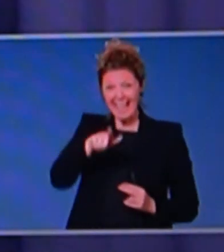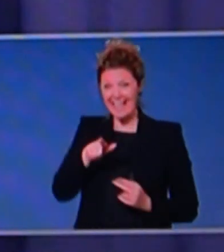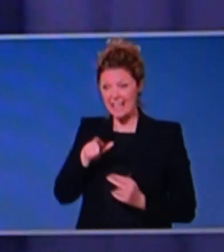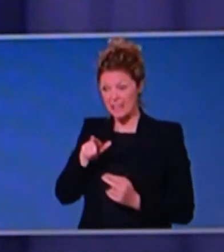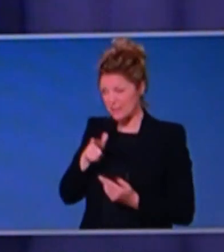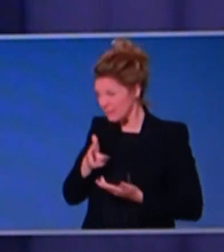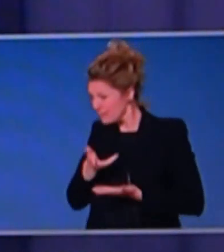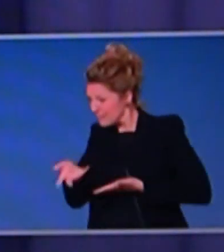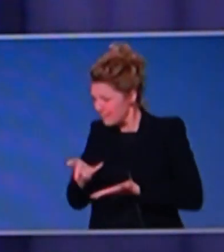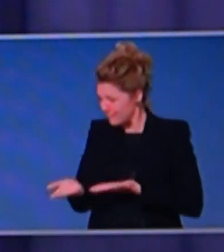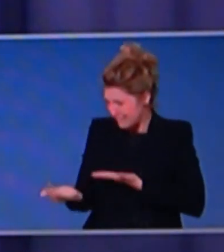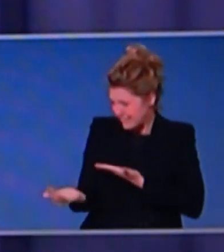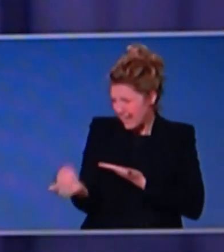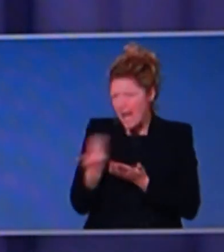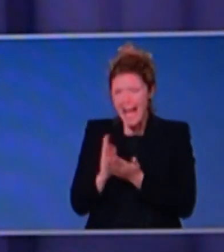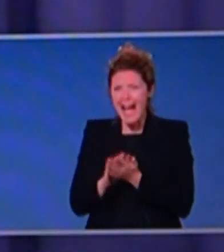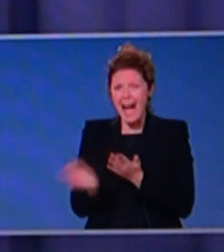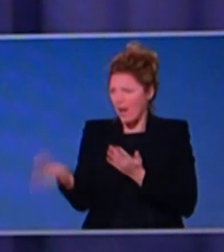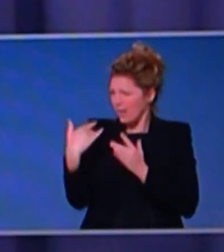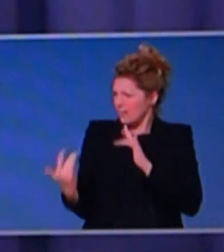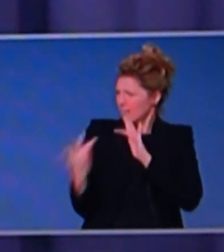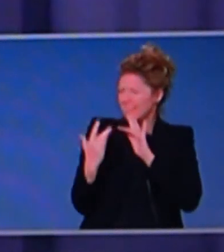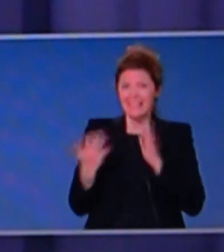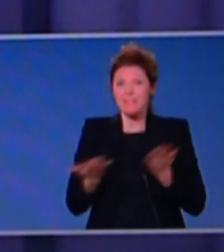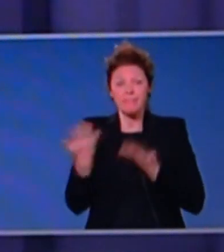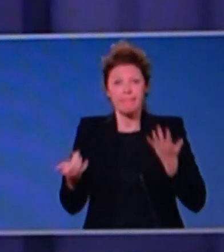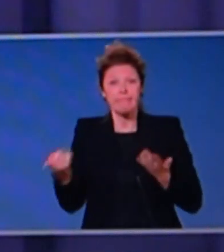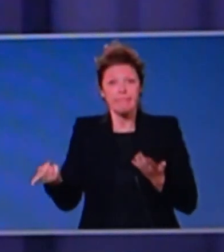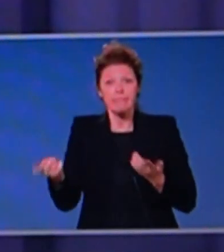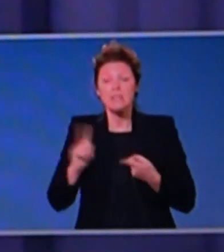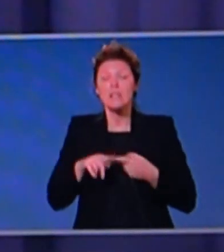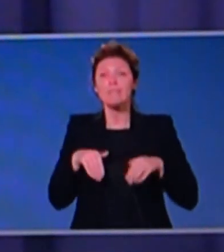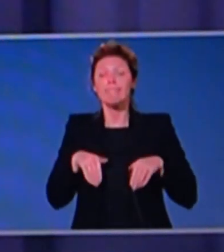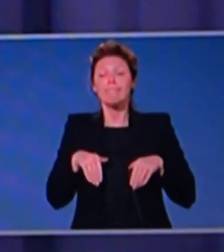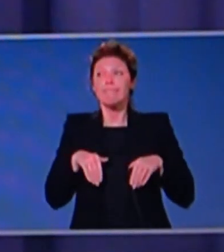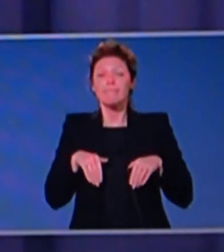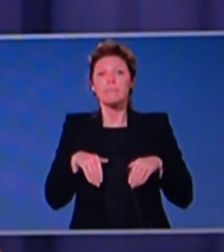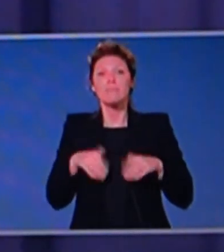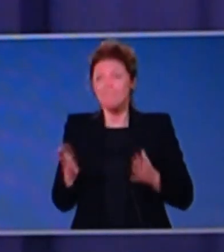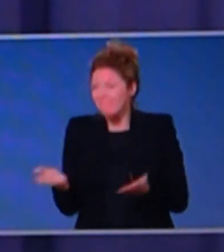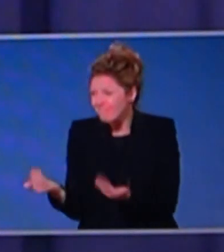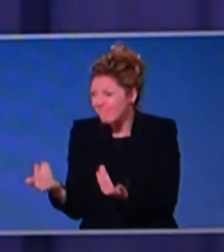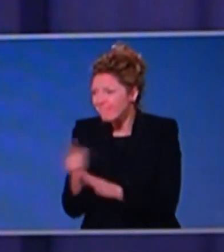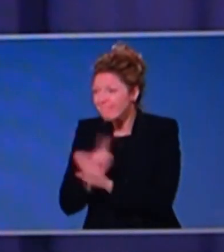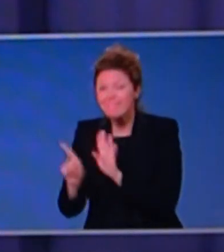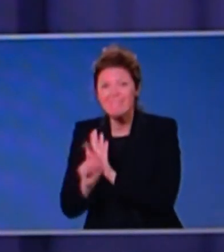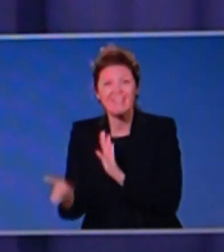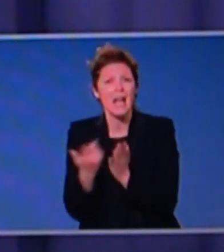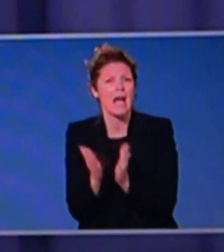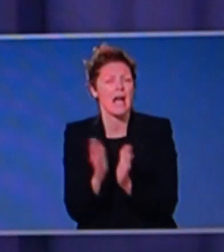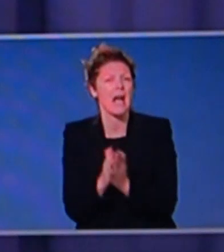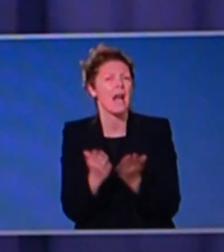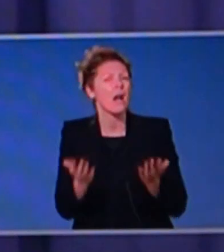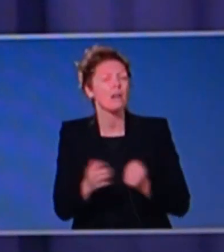at how can we reach those Australians who are not currently coming to us for help. We know when we look at those we lose